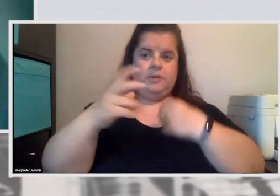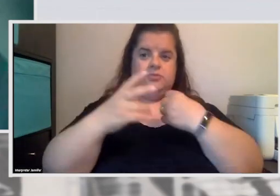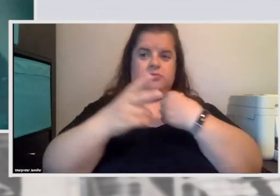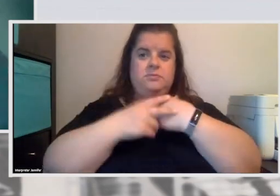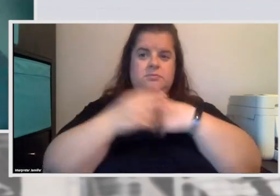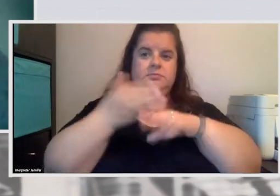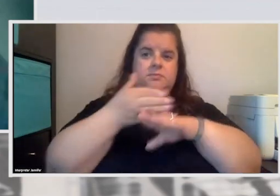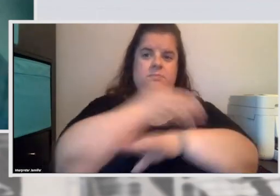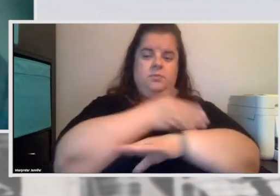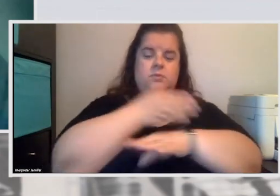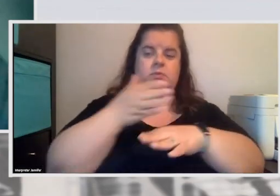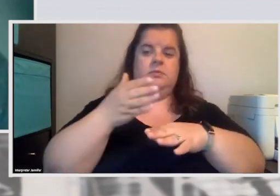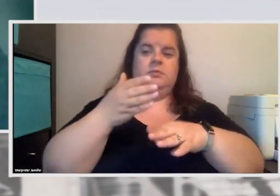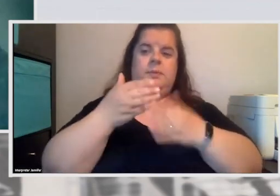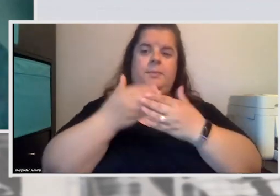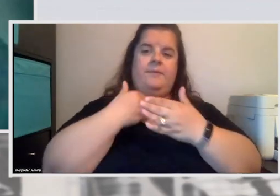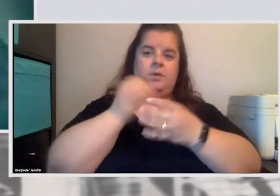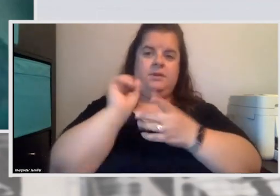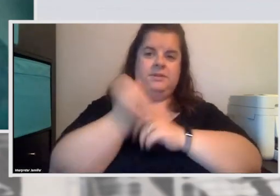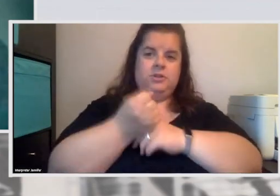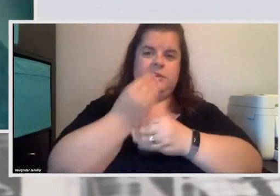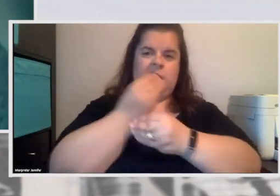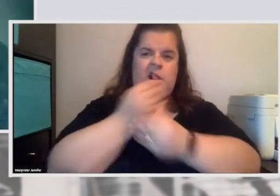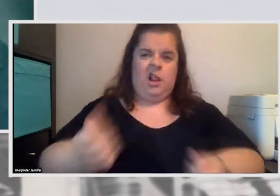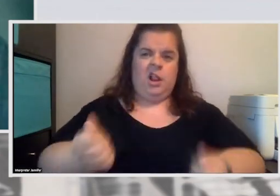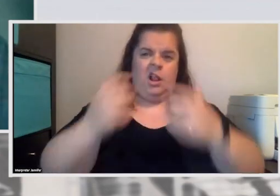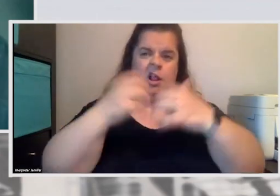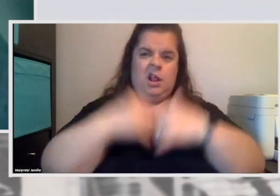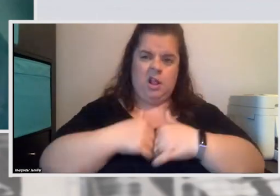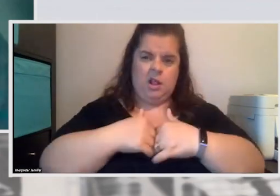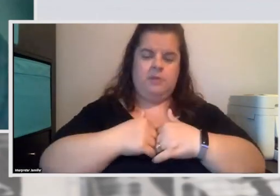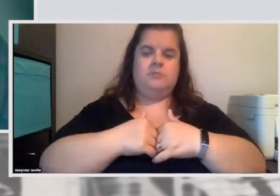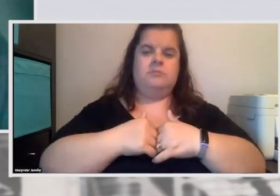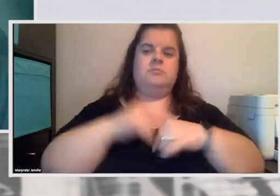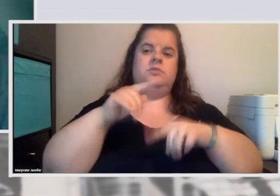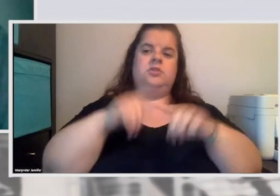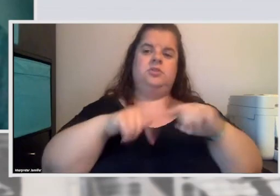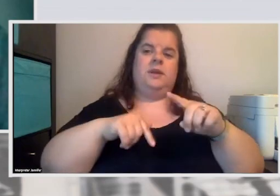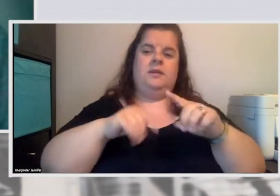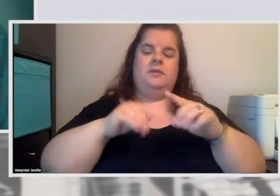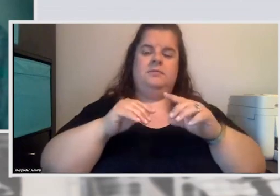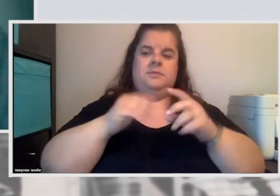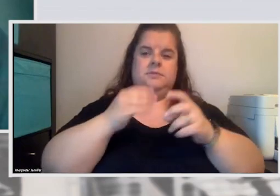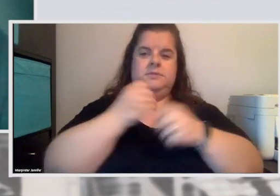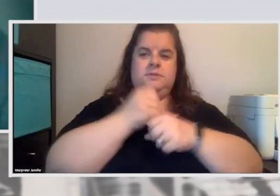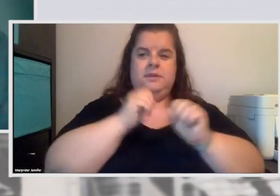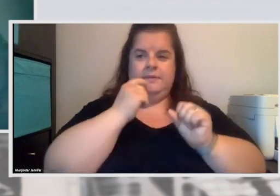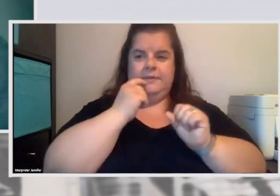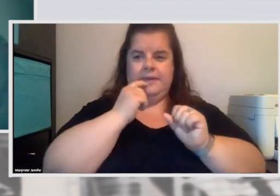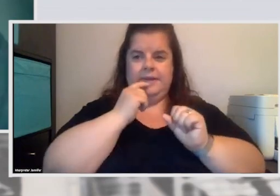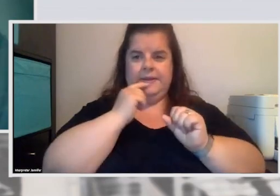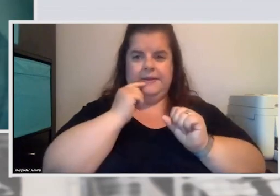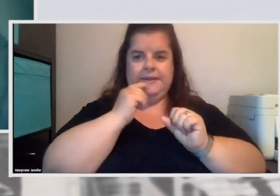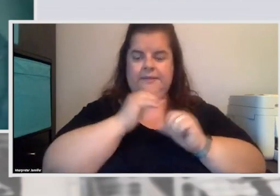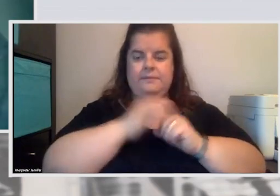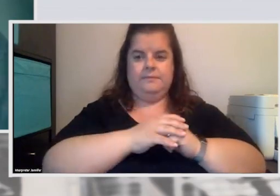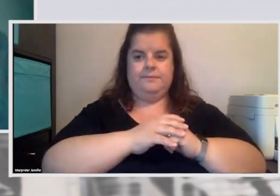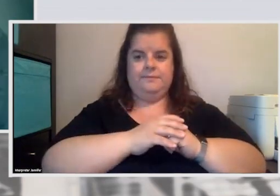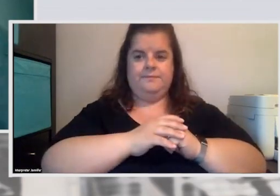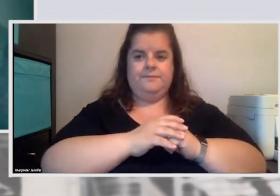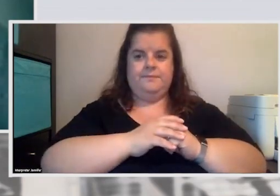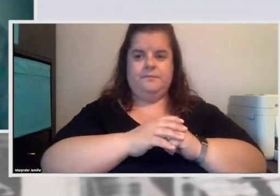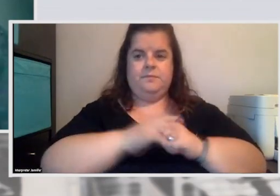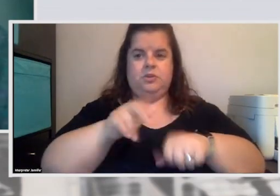its condition deteriorates to the point that it can't be it can't be preserved, and typically it would have